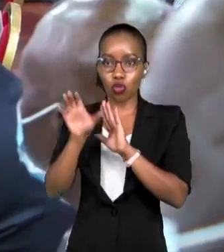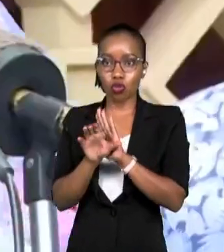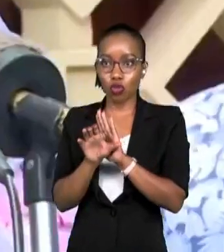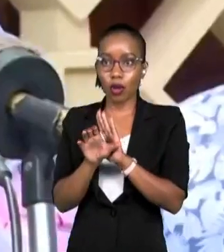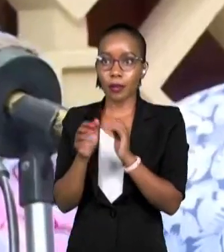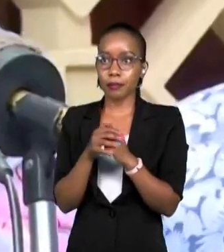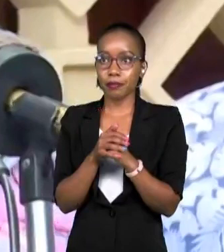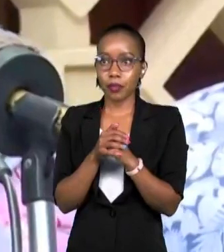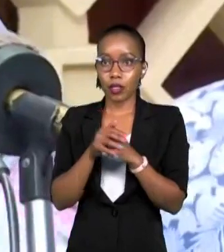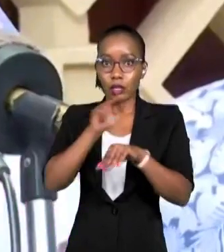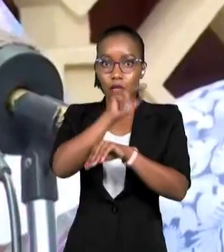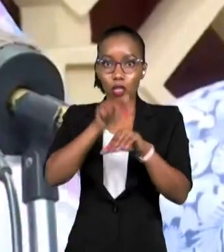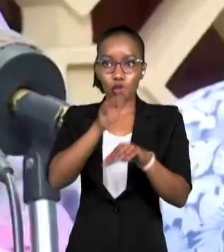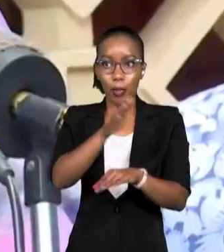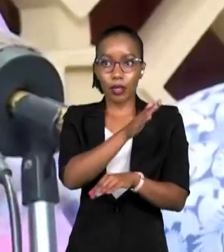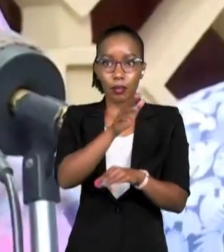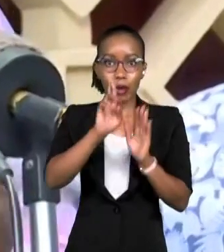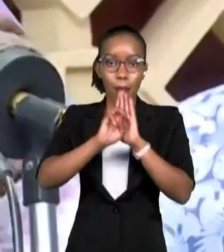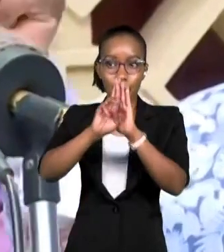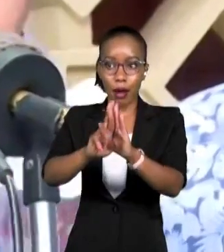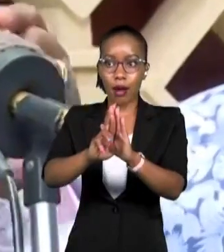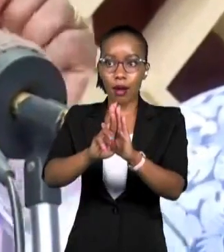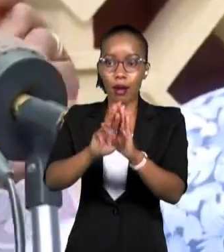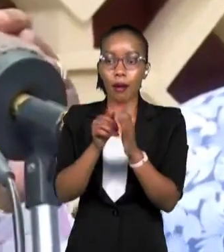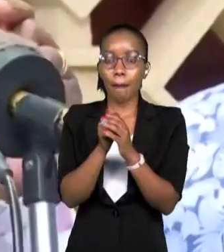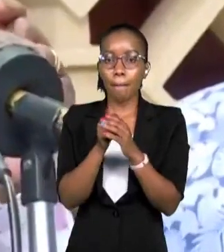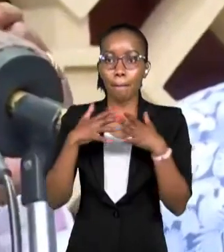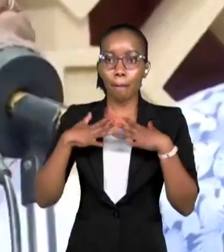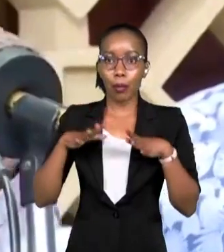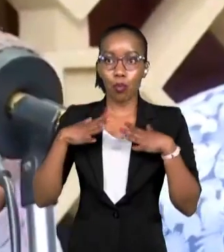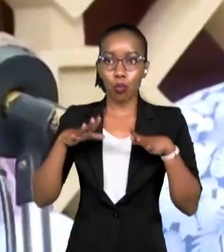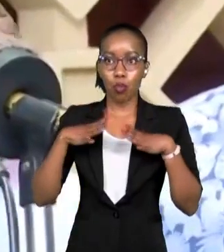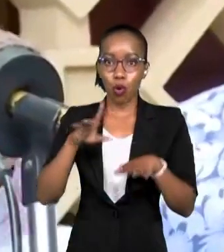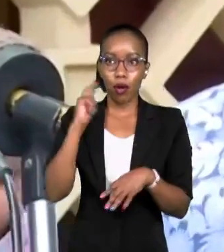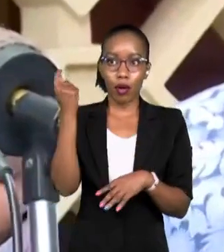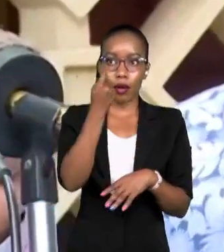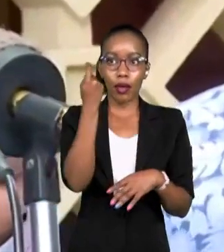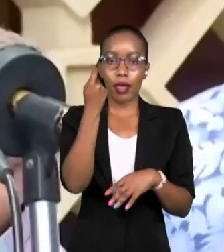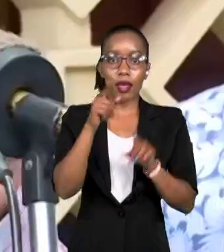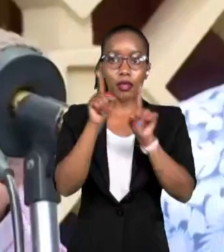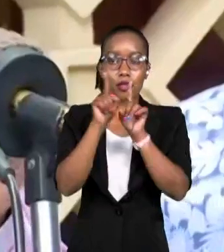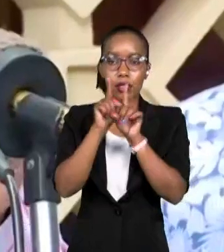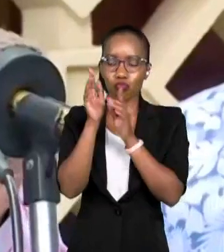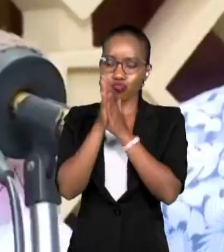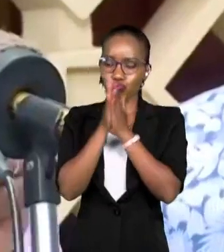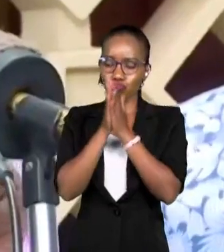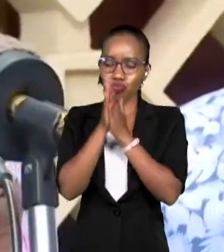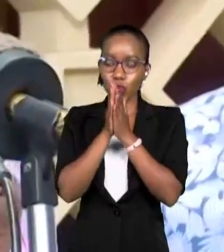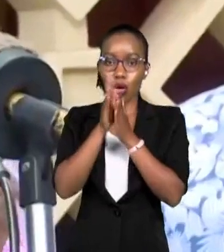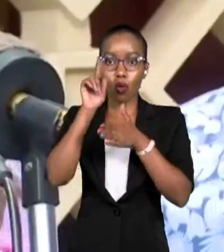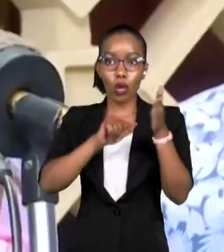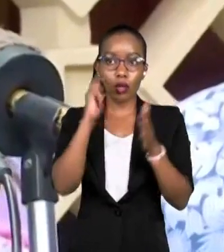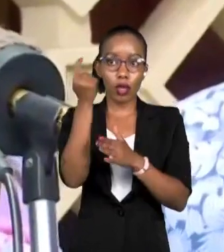constitution. The National Assembly represents the people of Kenya and their interests. So